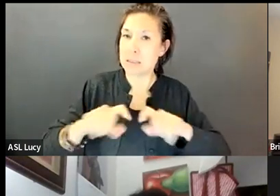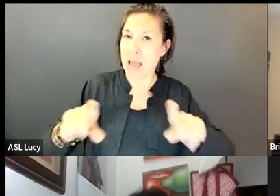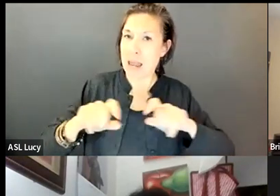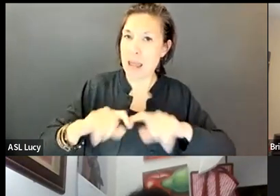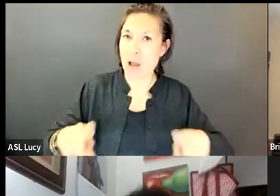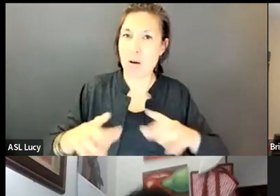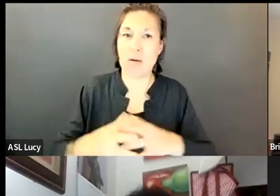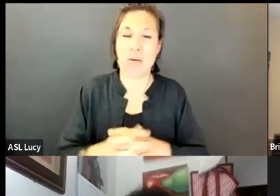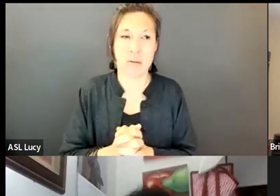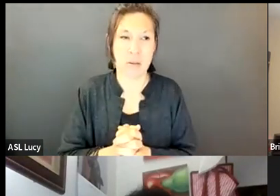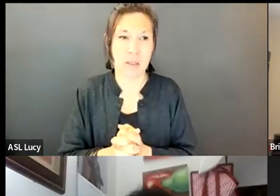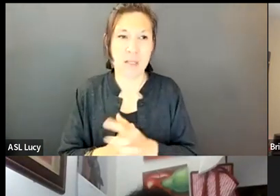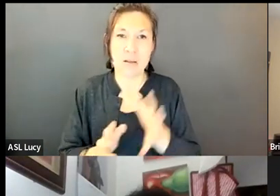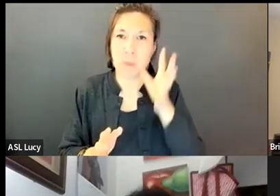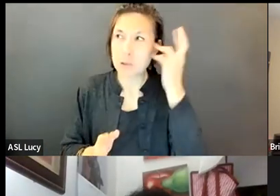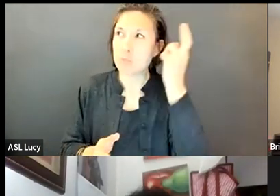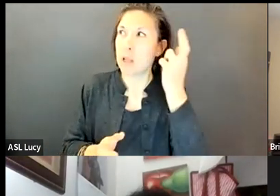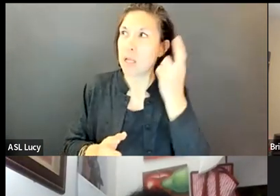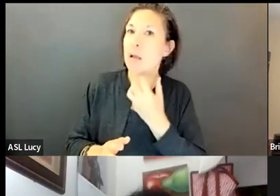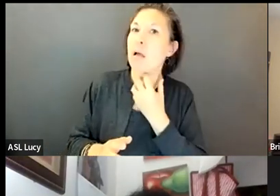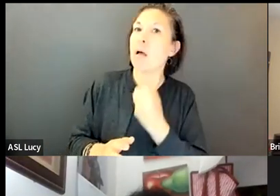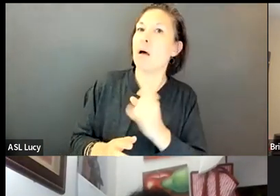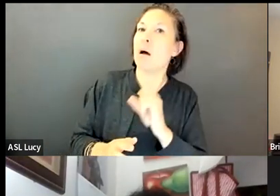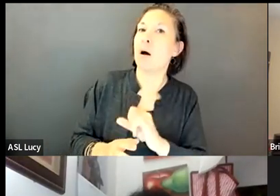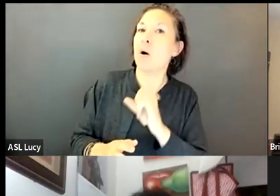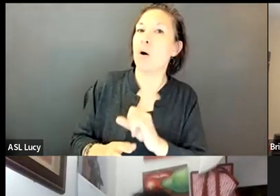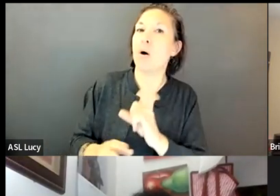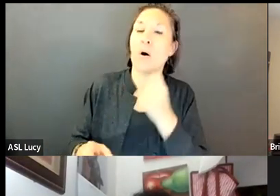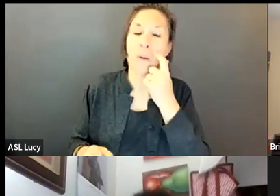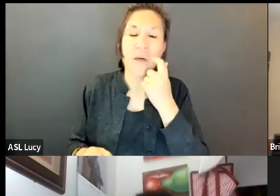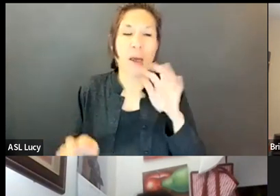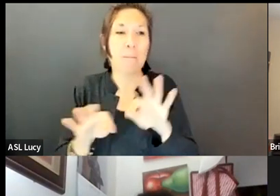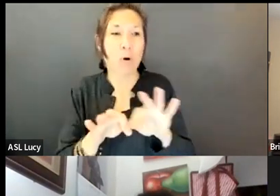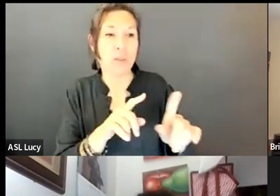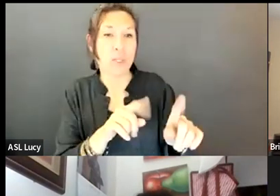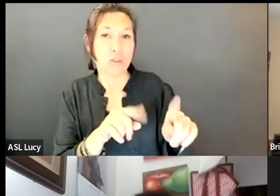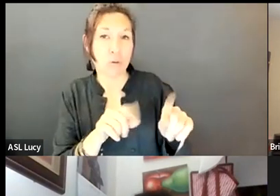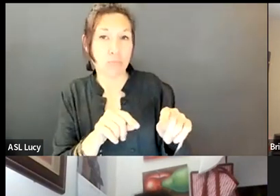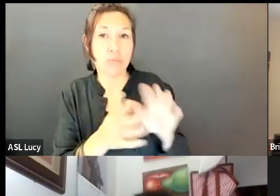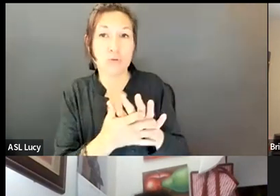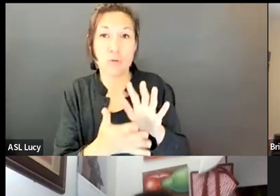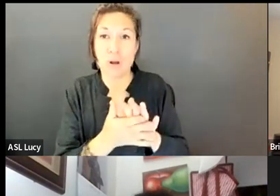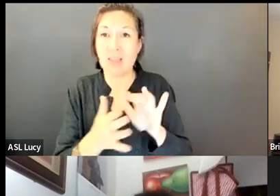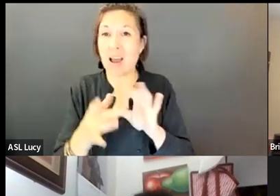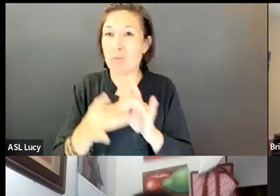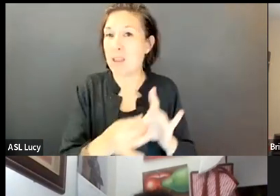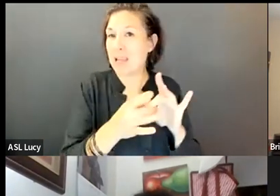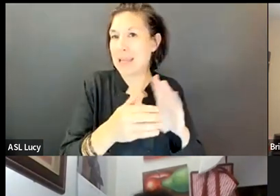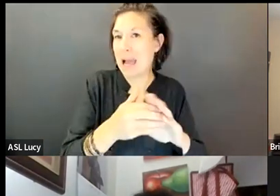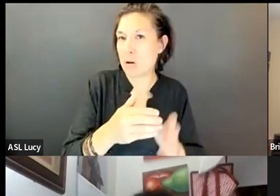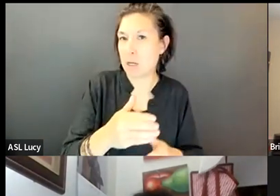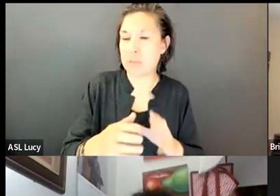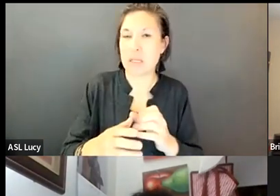parents to see the relationship also between student outcomes and student attendance and routines early